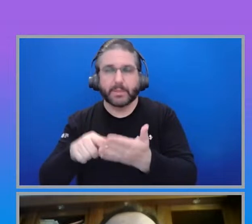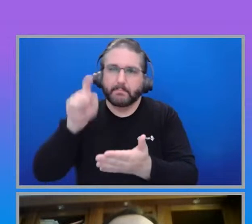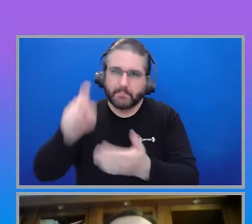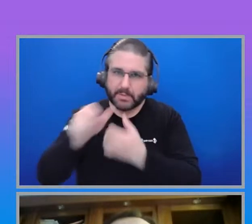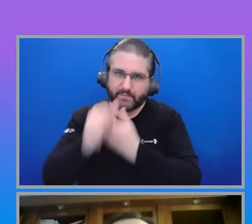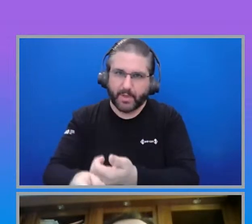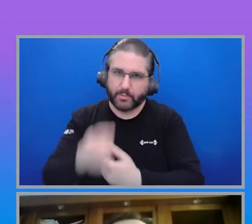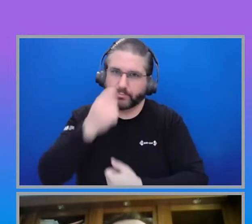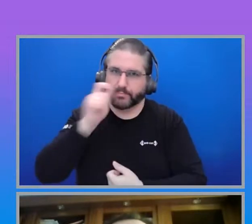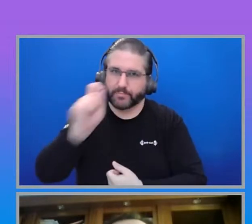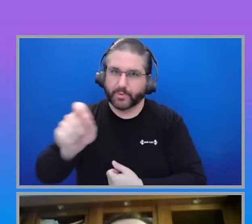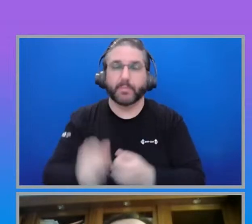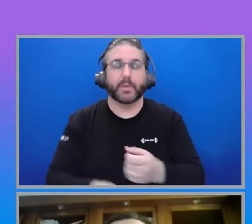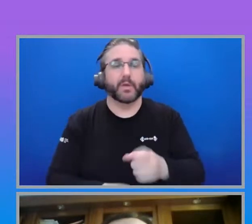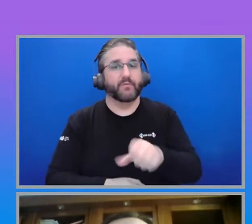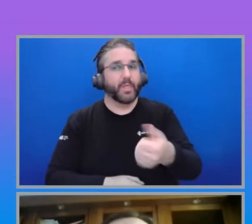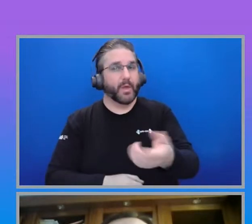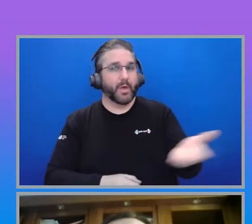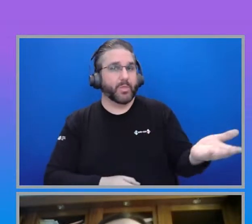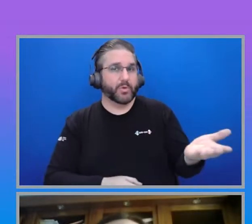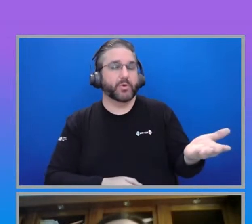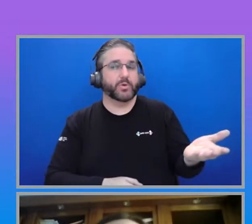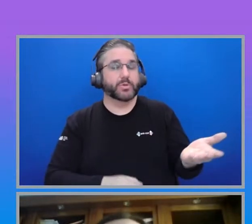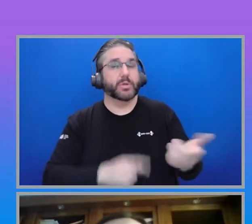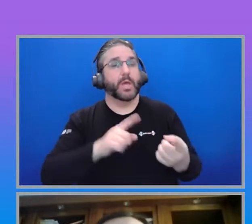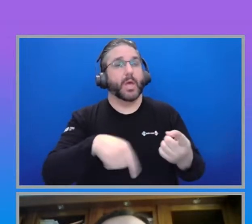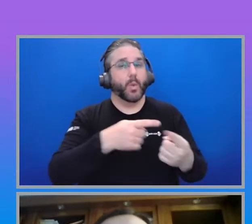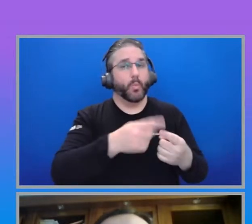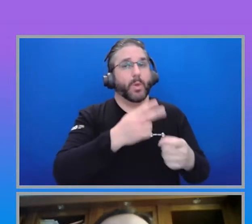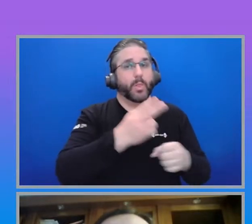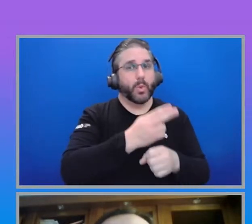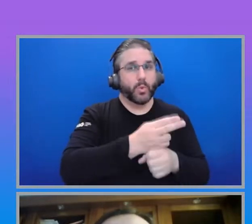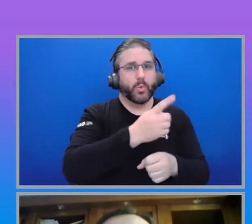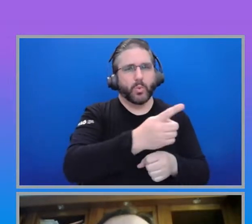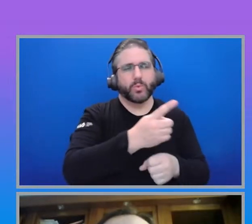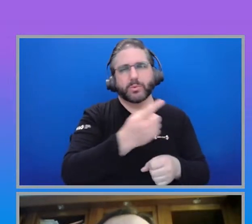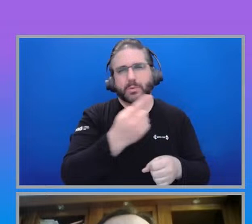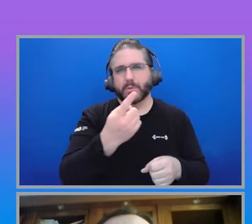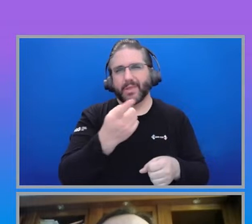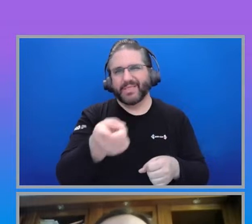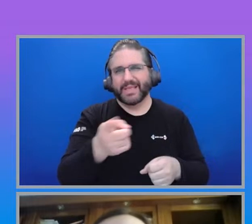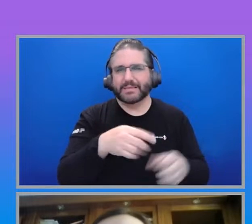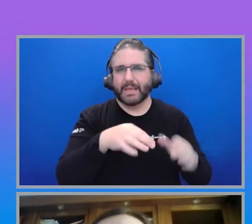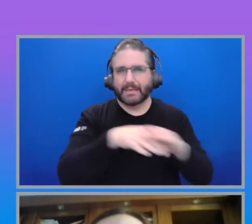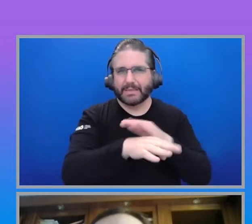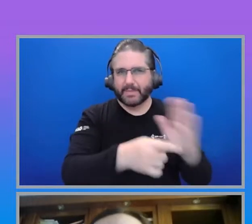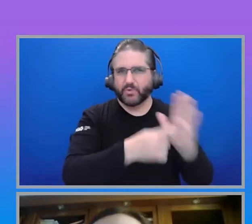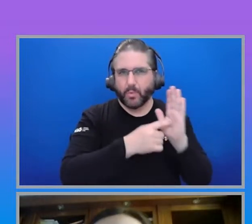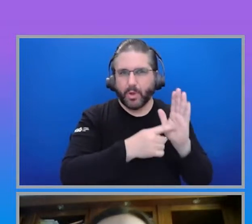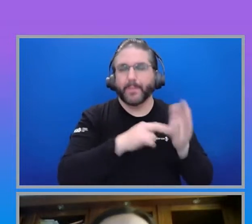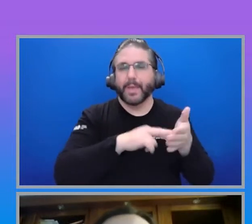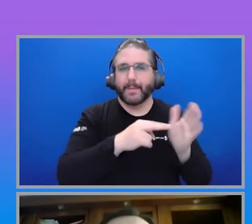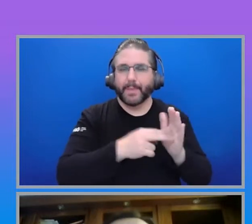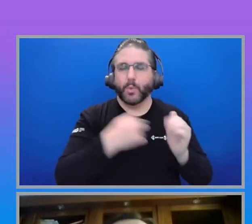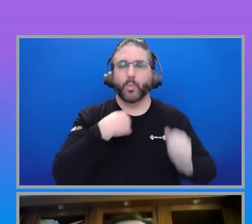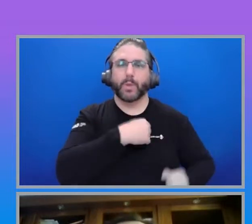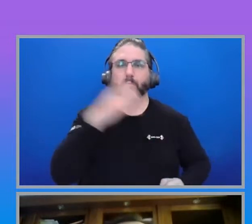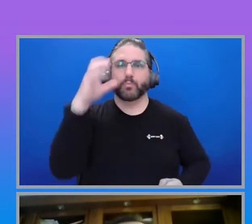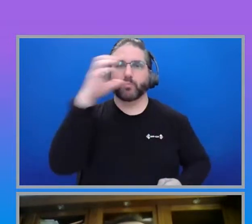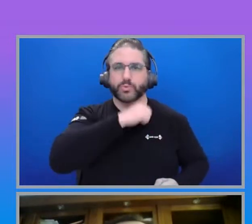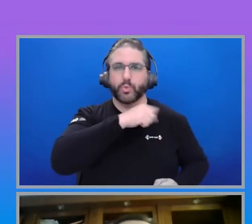others, when the accessibility requirements of the Act are used, it gives presumption of compliance.